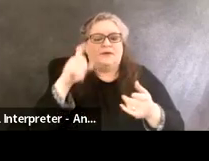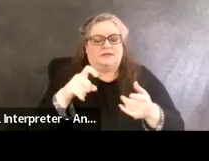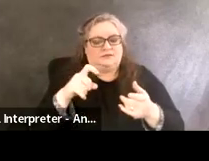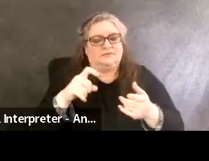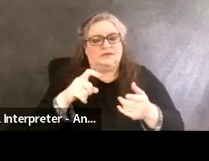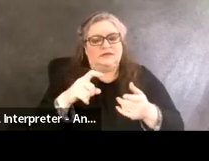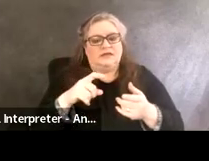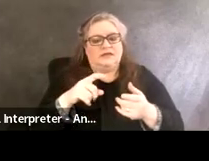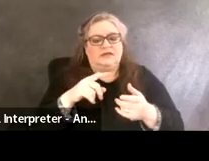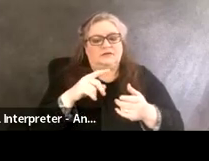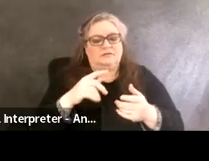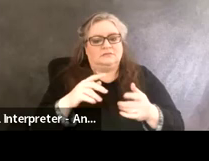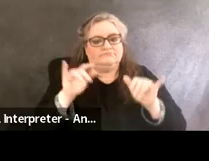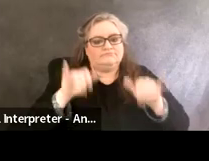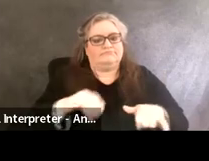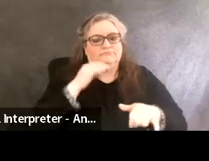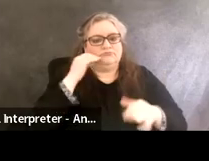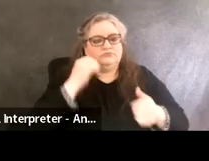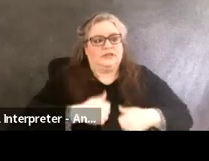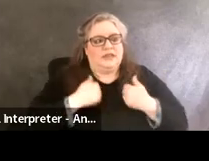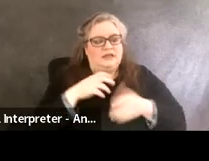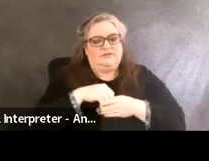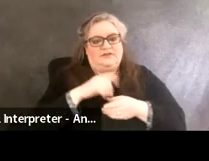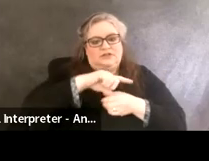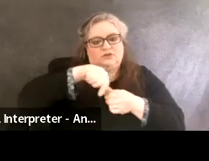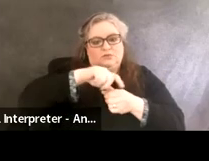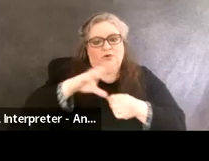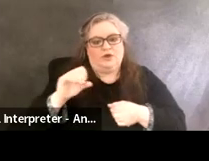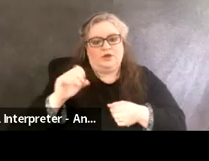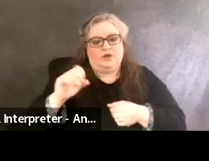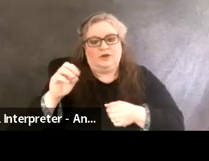be residents of suburban Cook County.